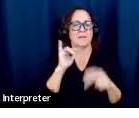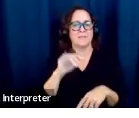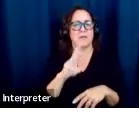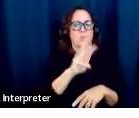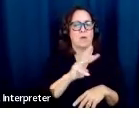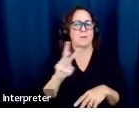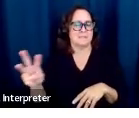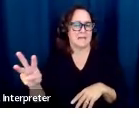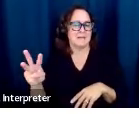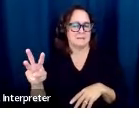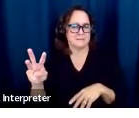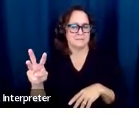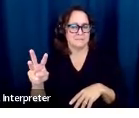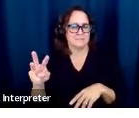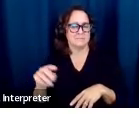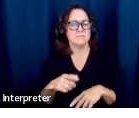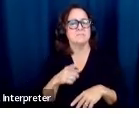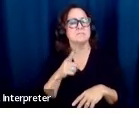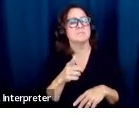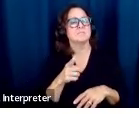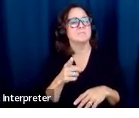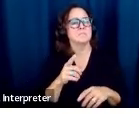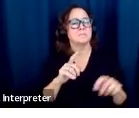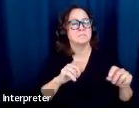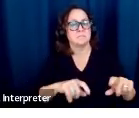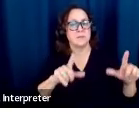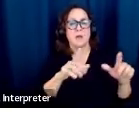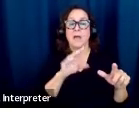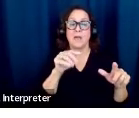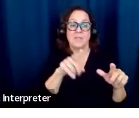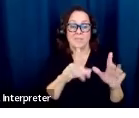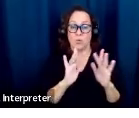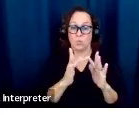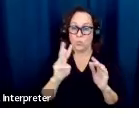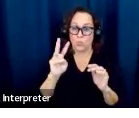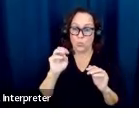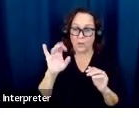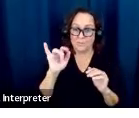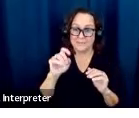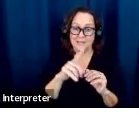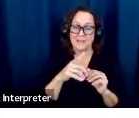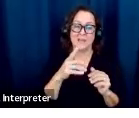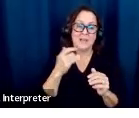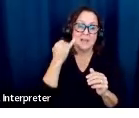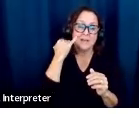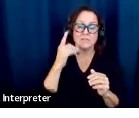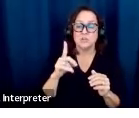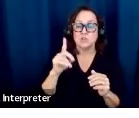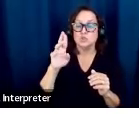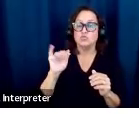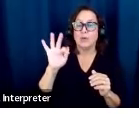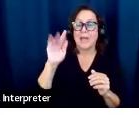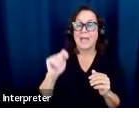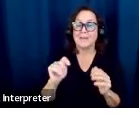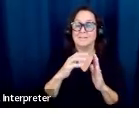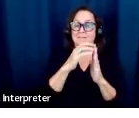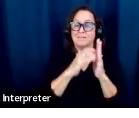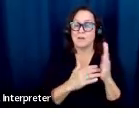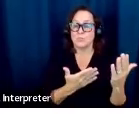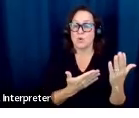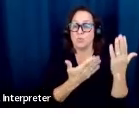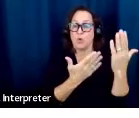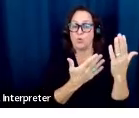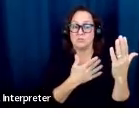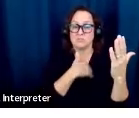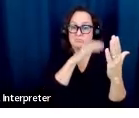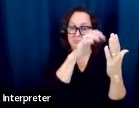you. It also gives you a chance to comment on those draft appendices we have up, as well as send us any